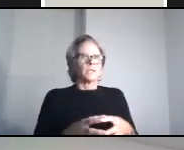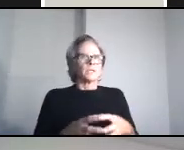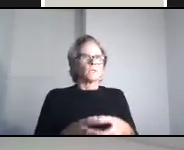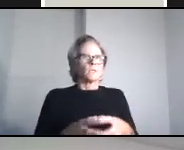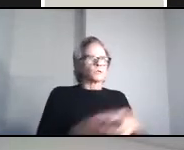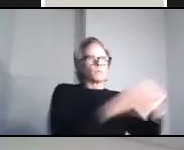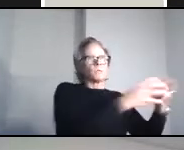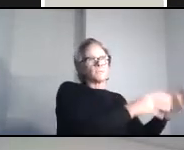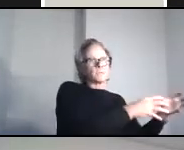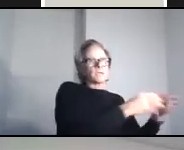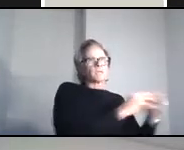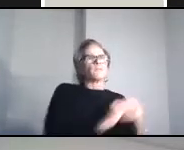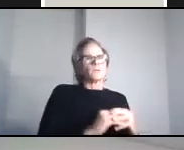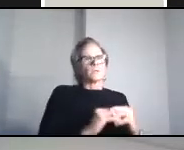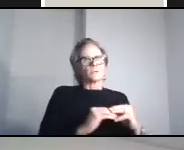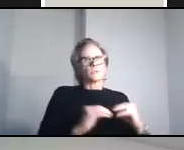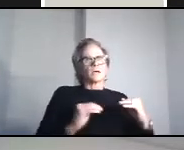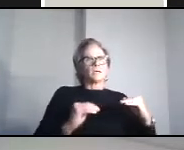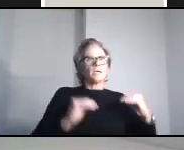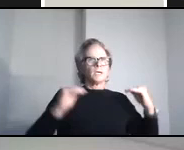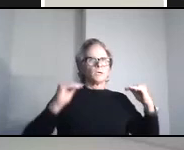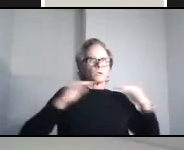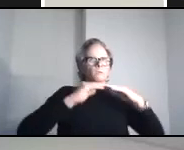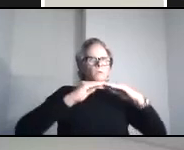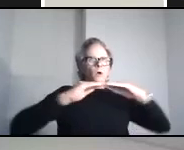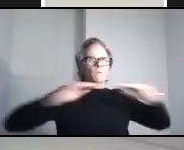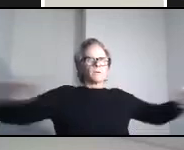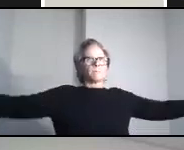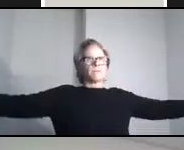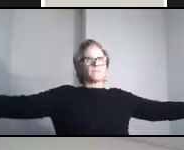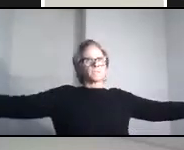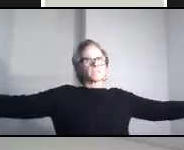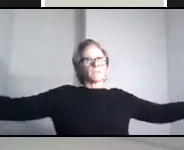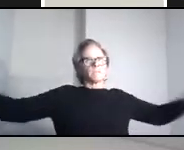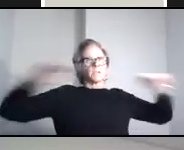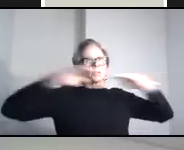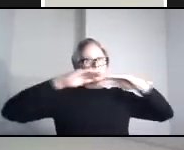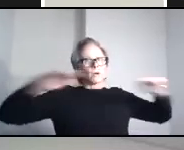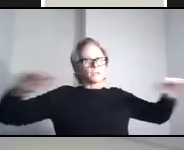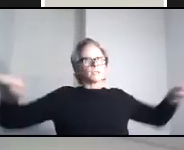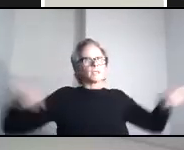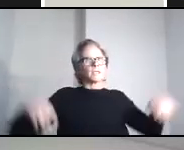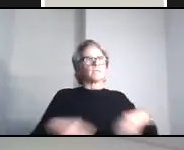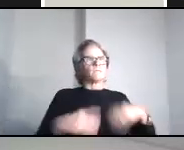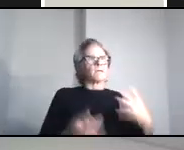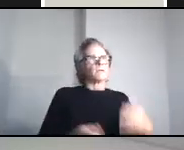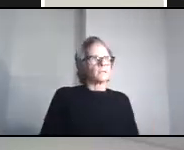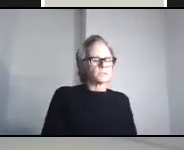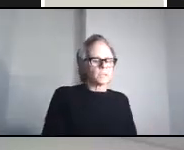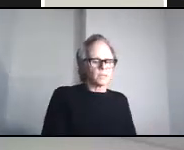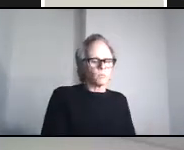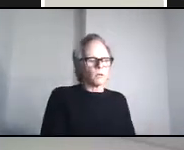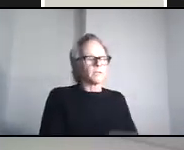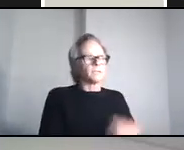the building in the way that you opened up the second floor on the other side. We're opening up the vistas of the building across the length of it rather than